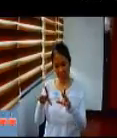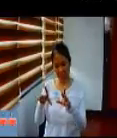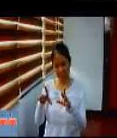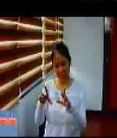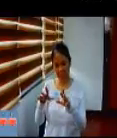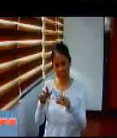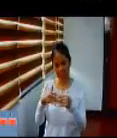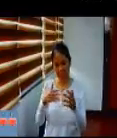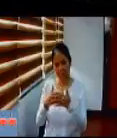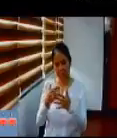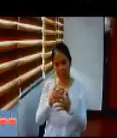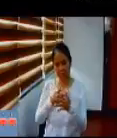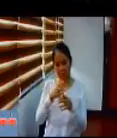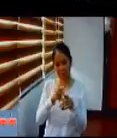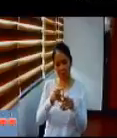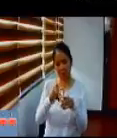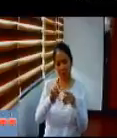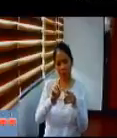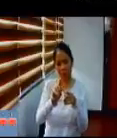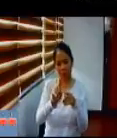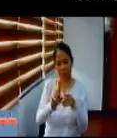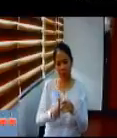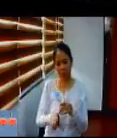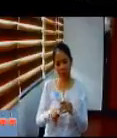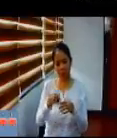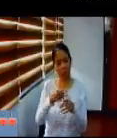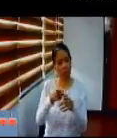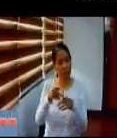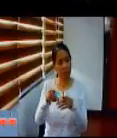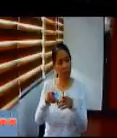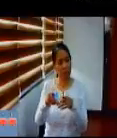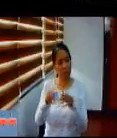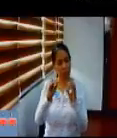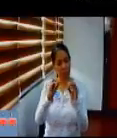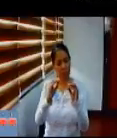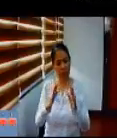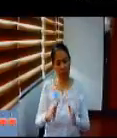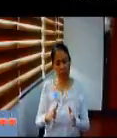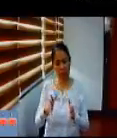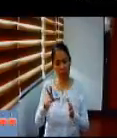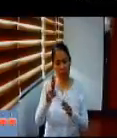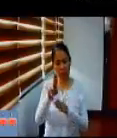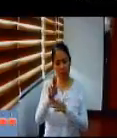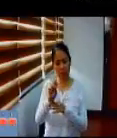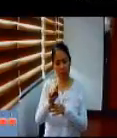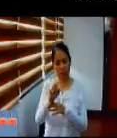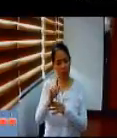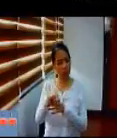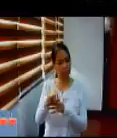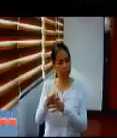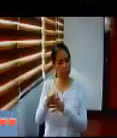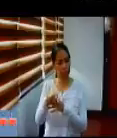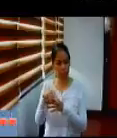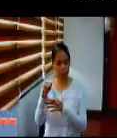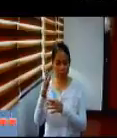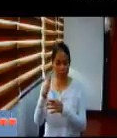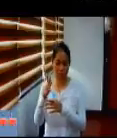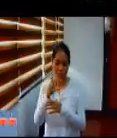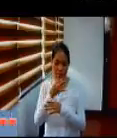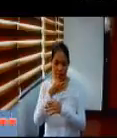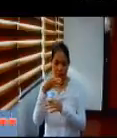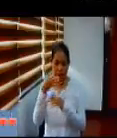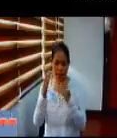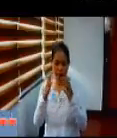professors in the University of the Philippines tell me that farmers are averse to risk. My exposure to